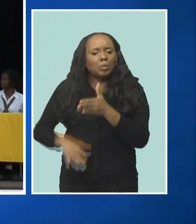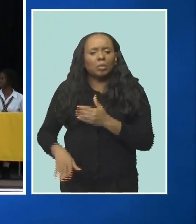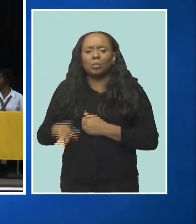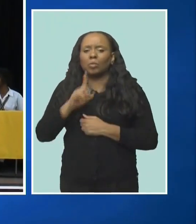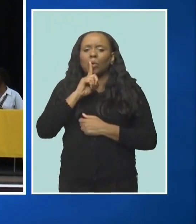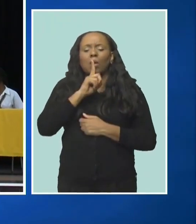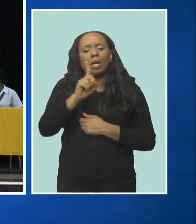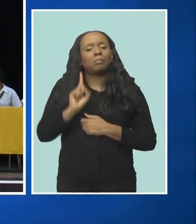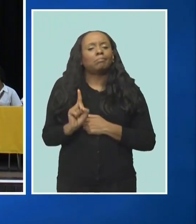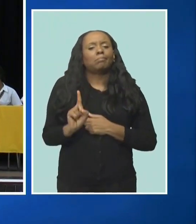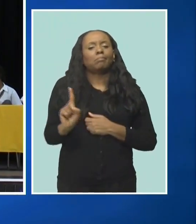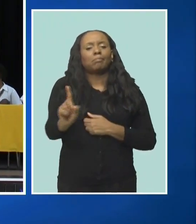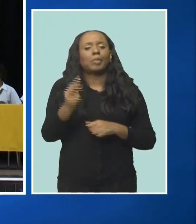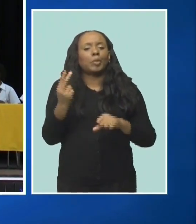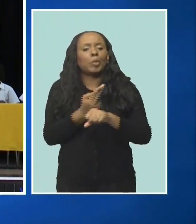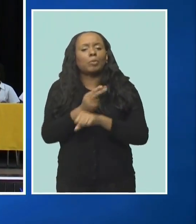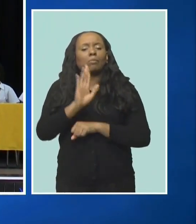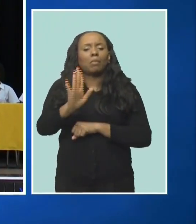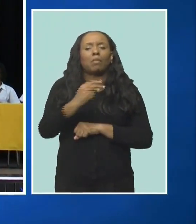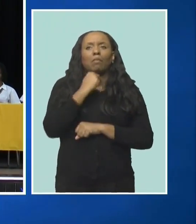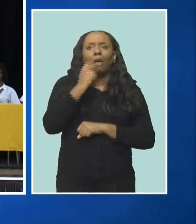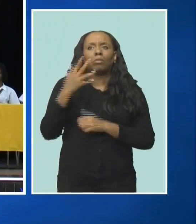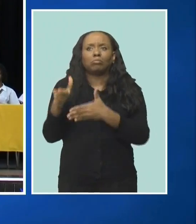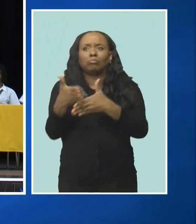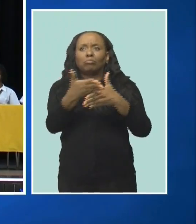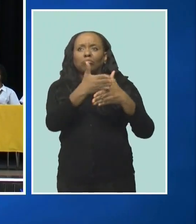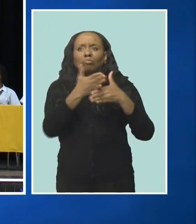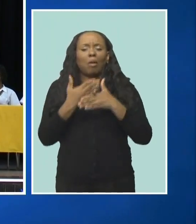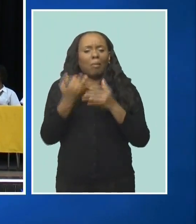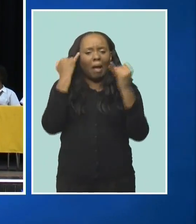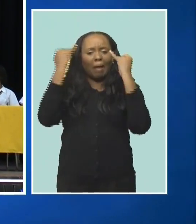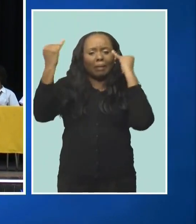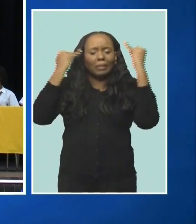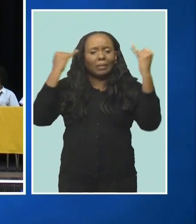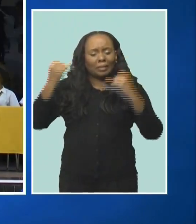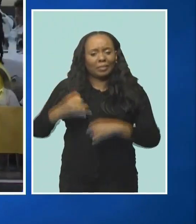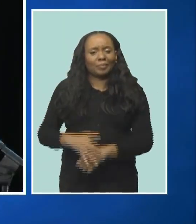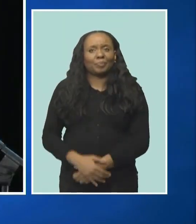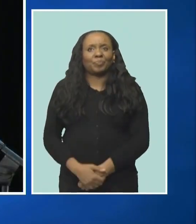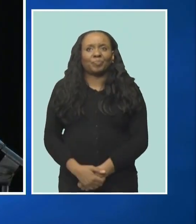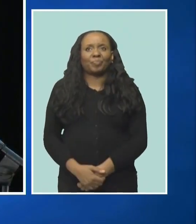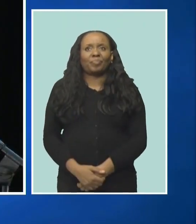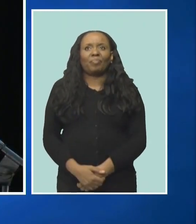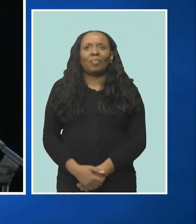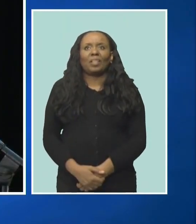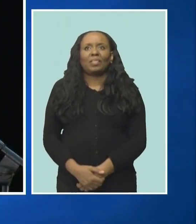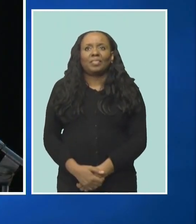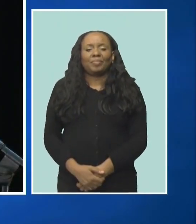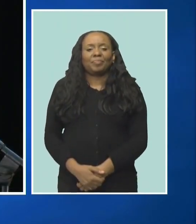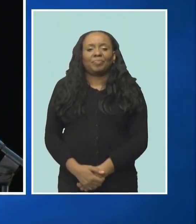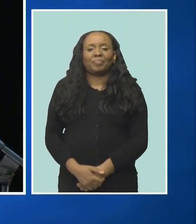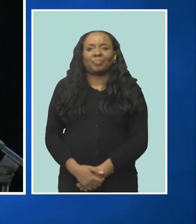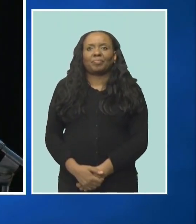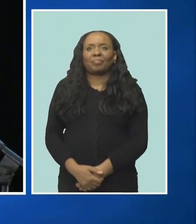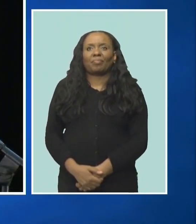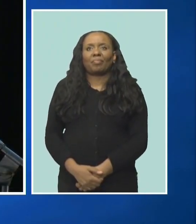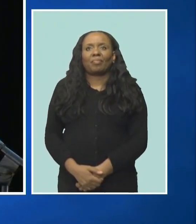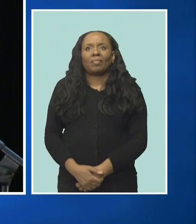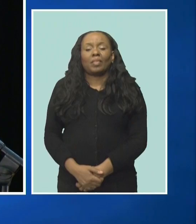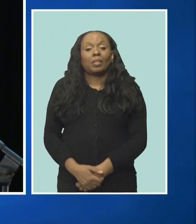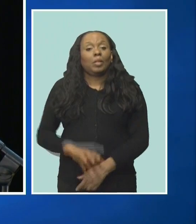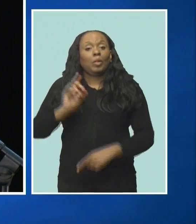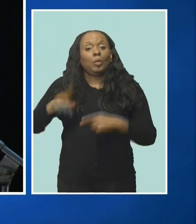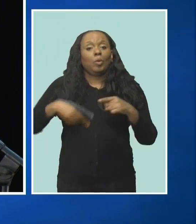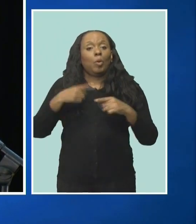for stepping forward and using their voices and sharing their ideas. It takes courage to speak publicly.